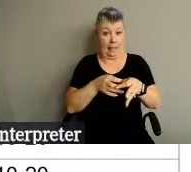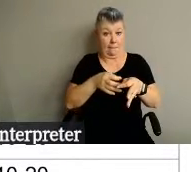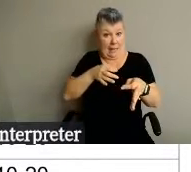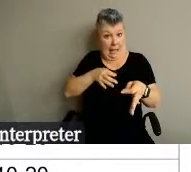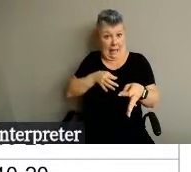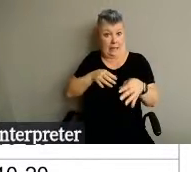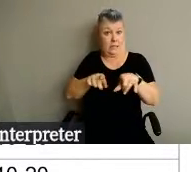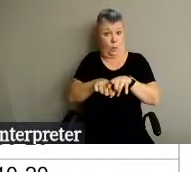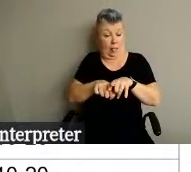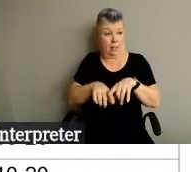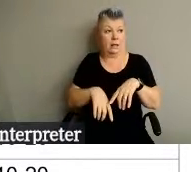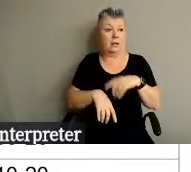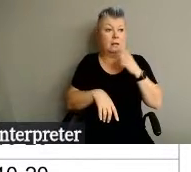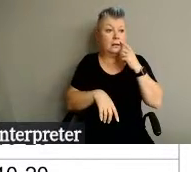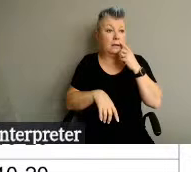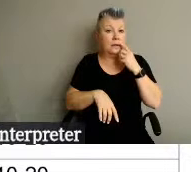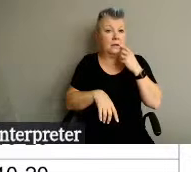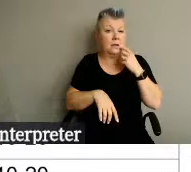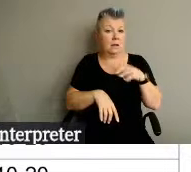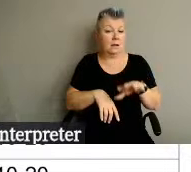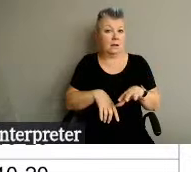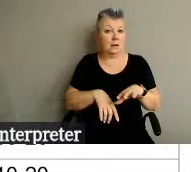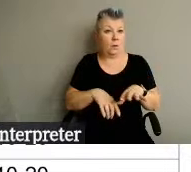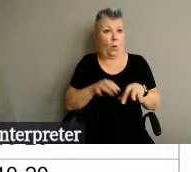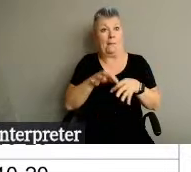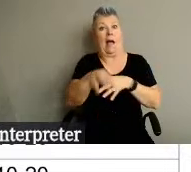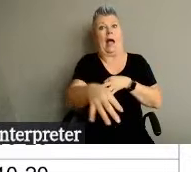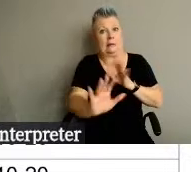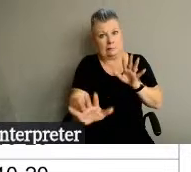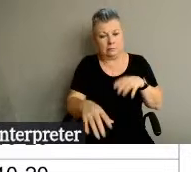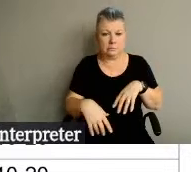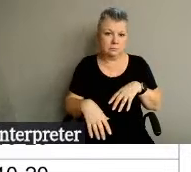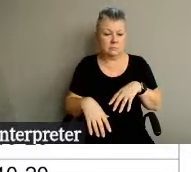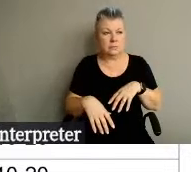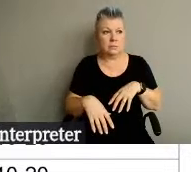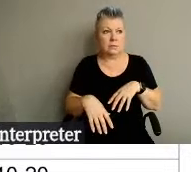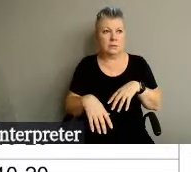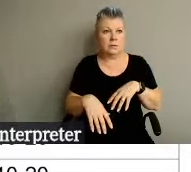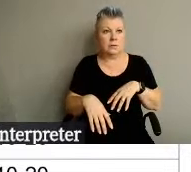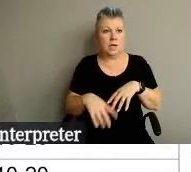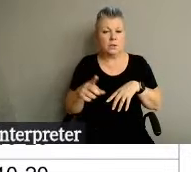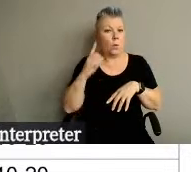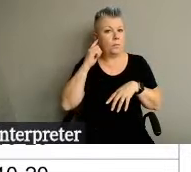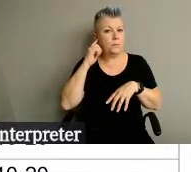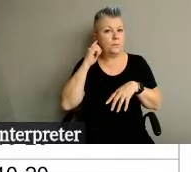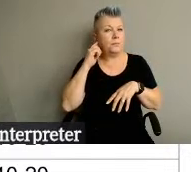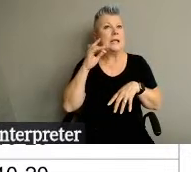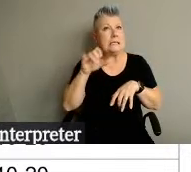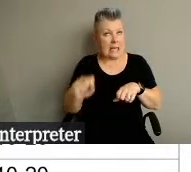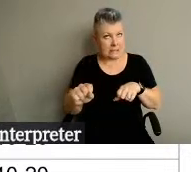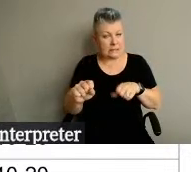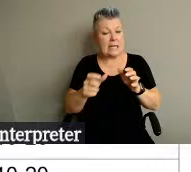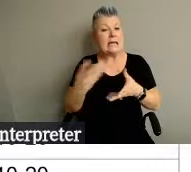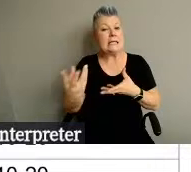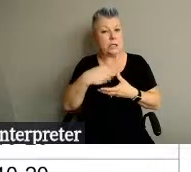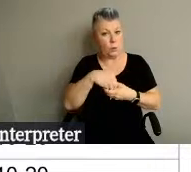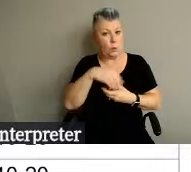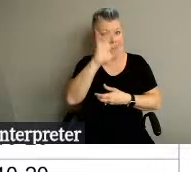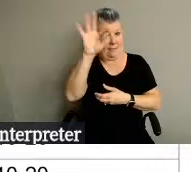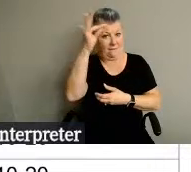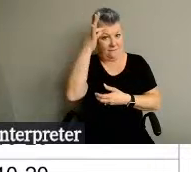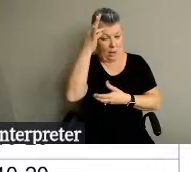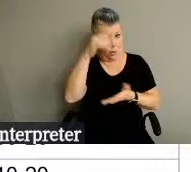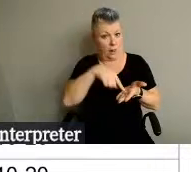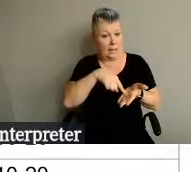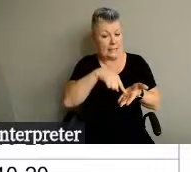So we finished all that up, and then we're able to include that. It is included in the federal expenditure report that we submit to